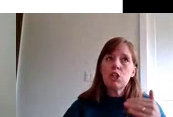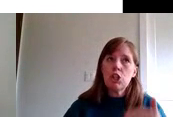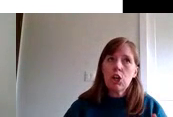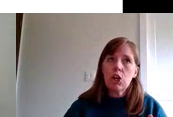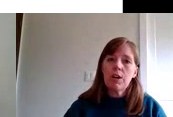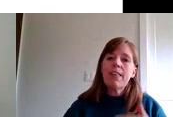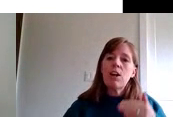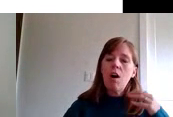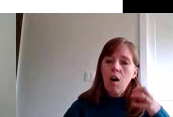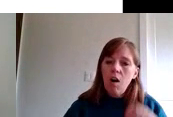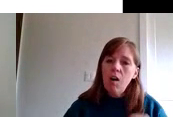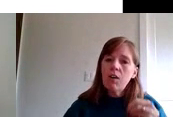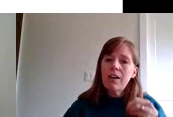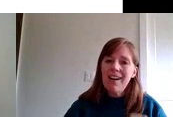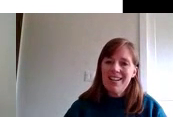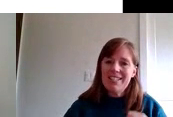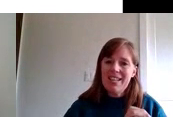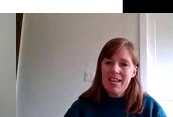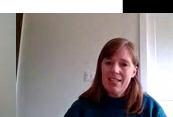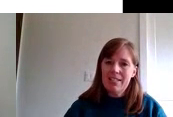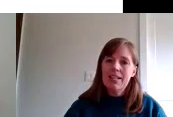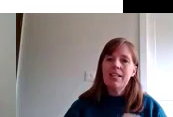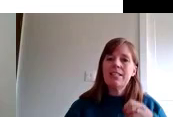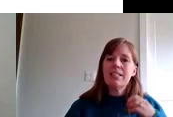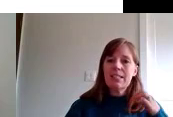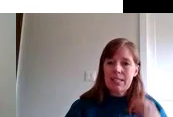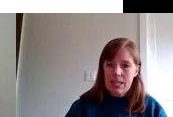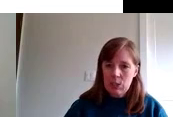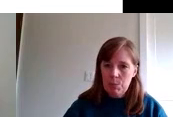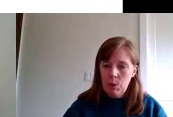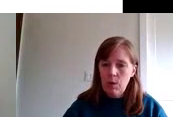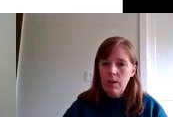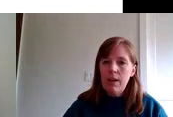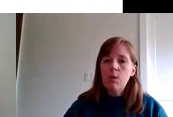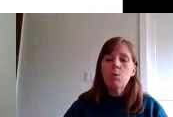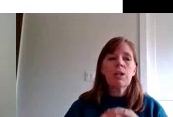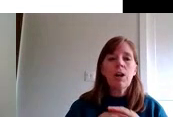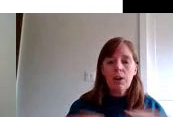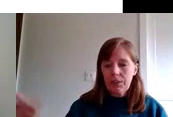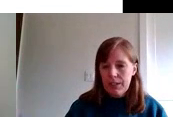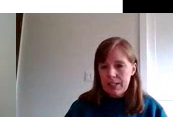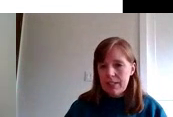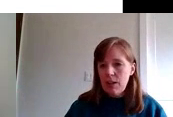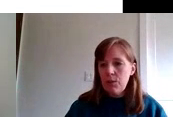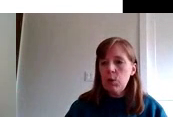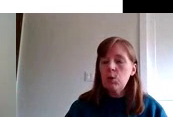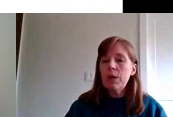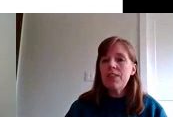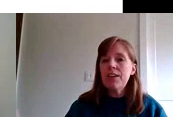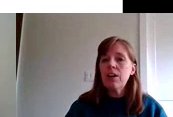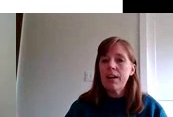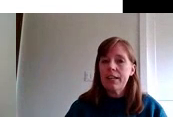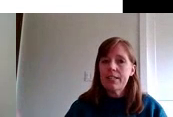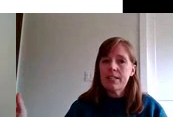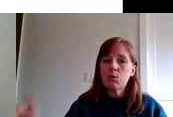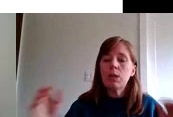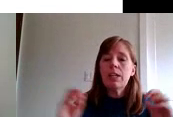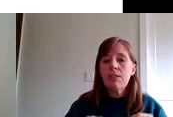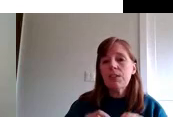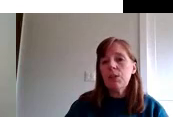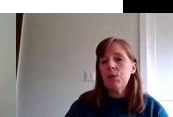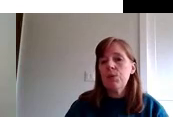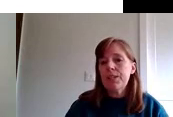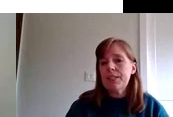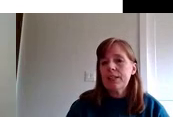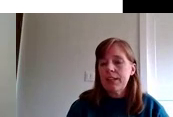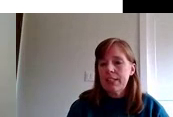need to ensure that all content is accessible regardless of who we think our audience is.